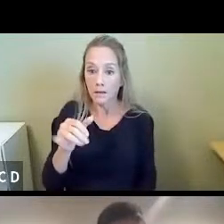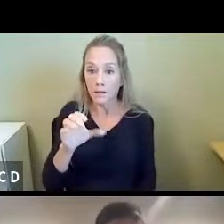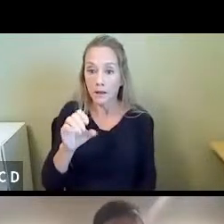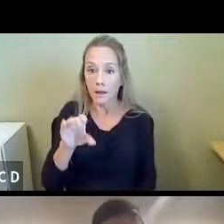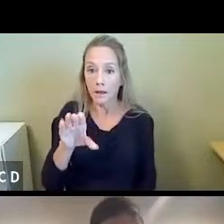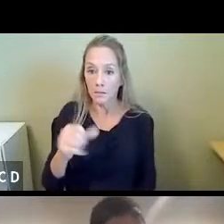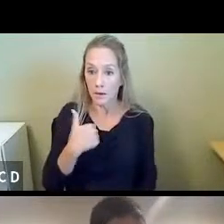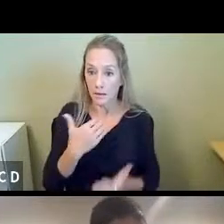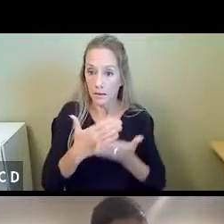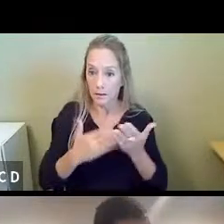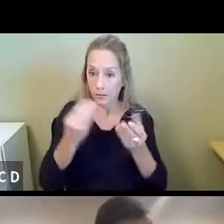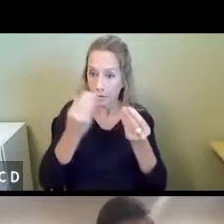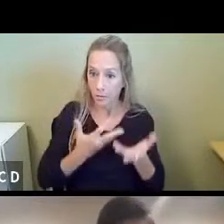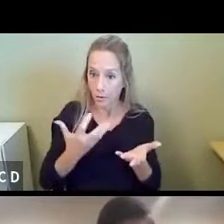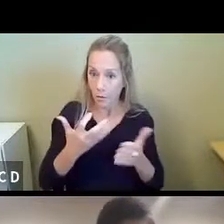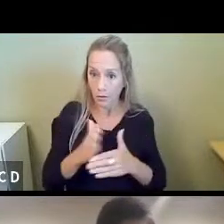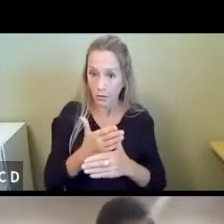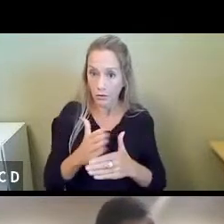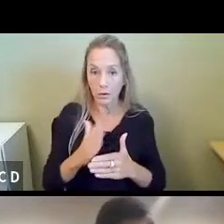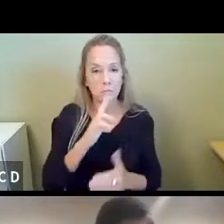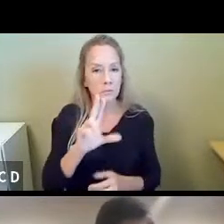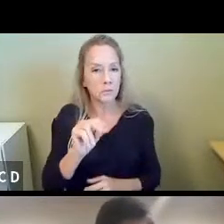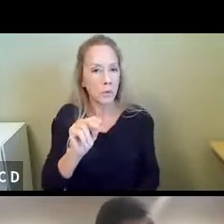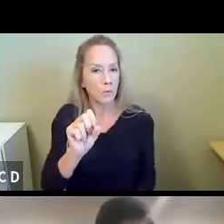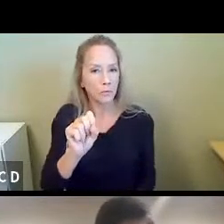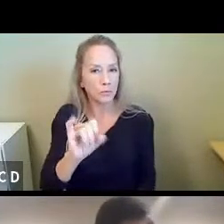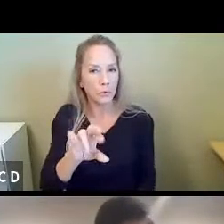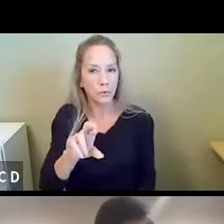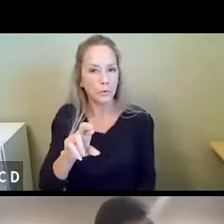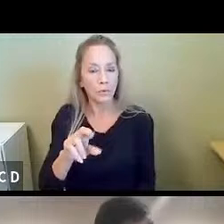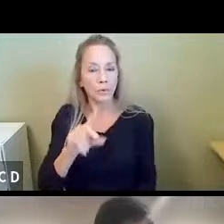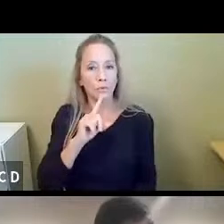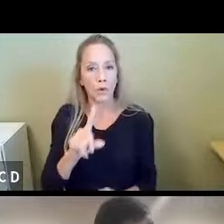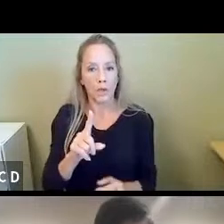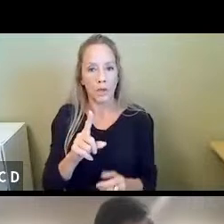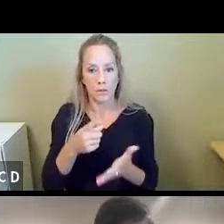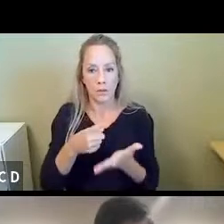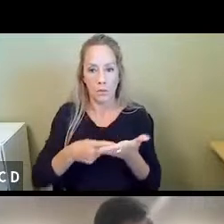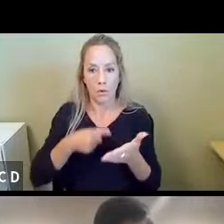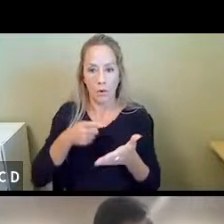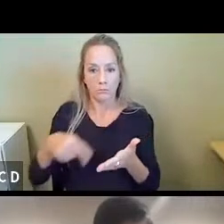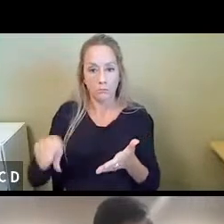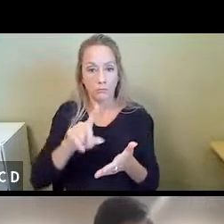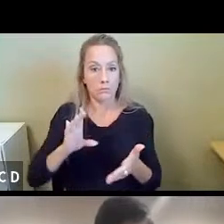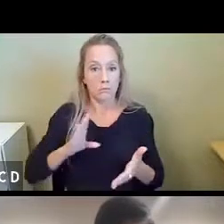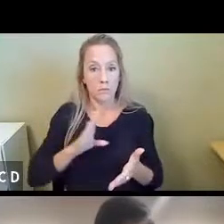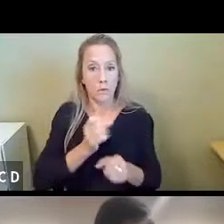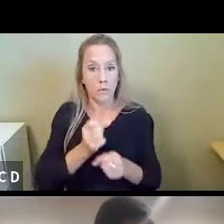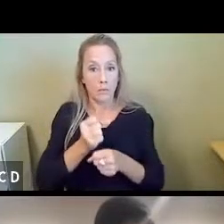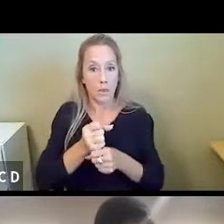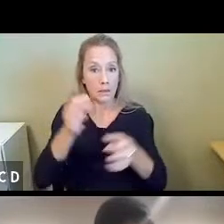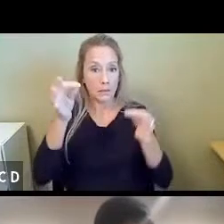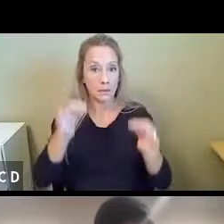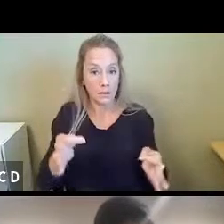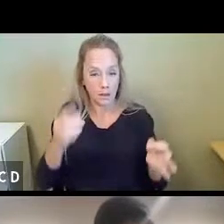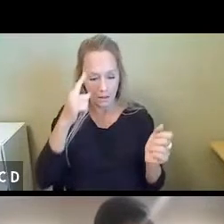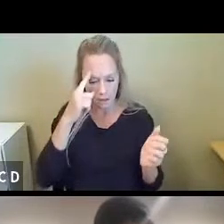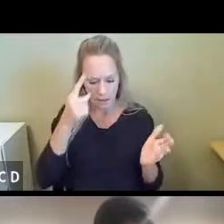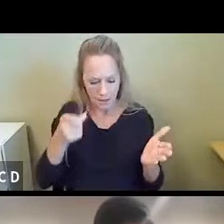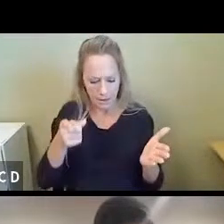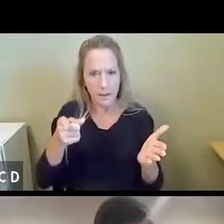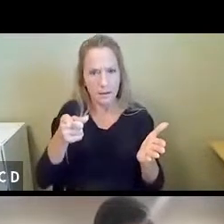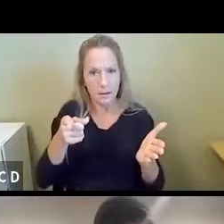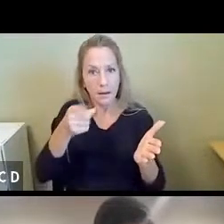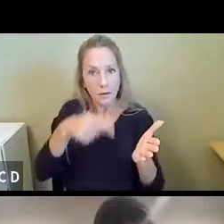help us along in that discussion? No, sir. I just, whatever decision this board makes, I think next week